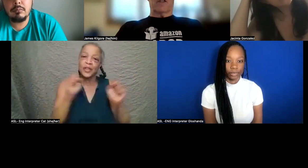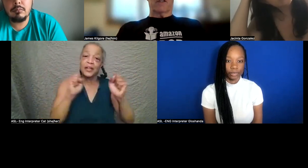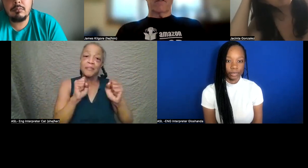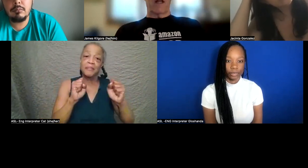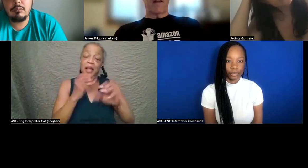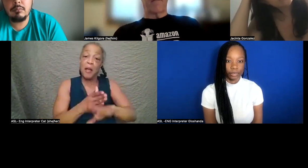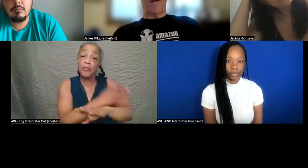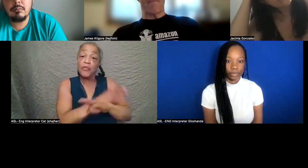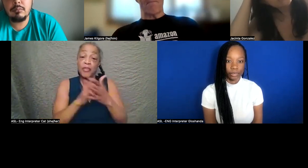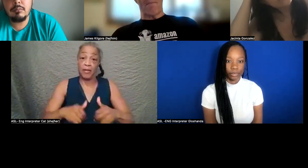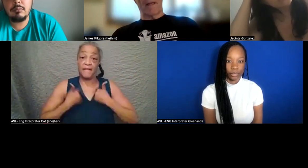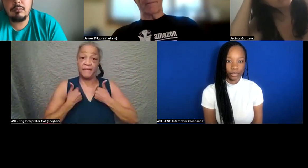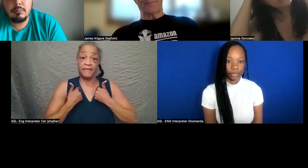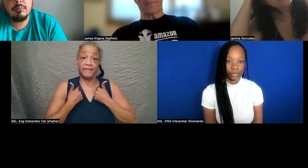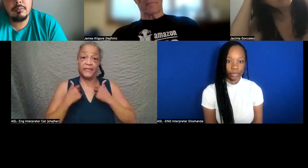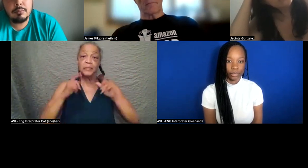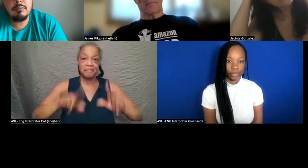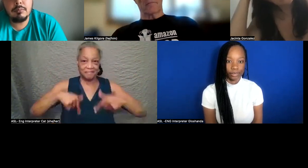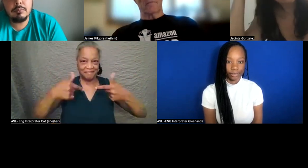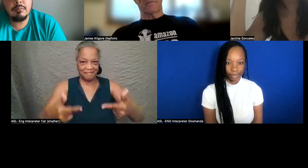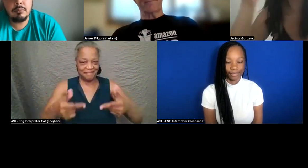their conditions of life.